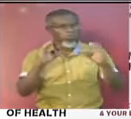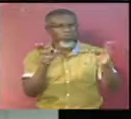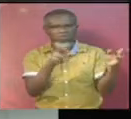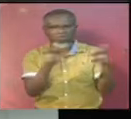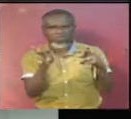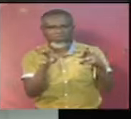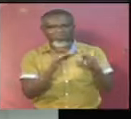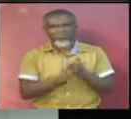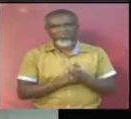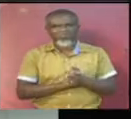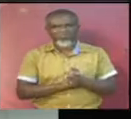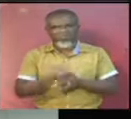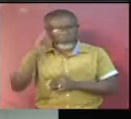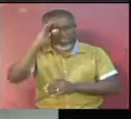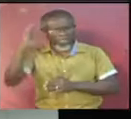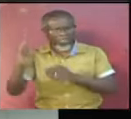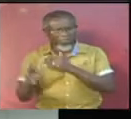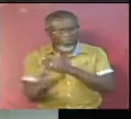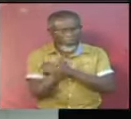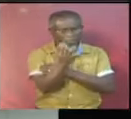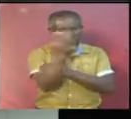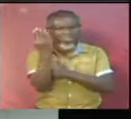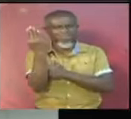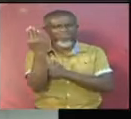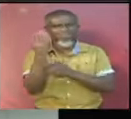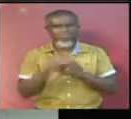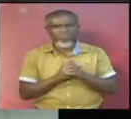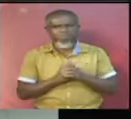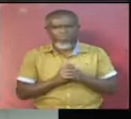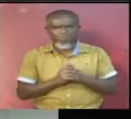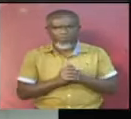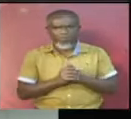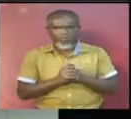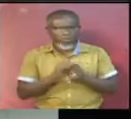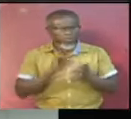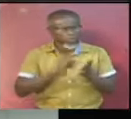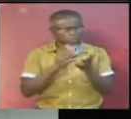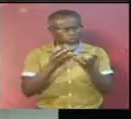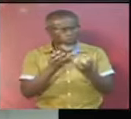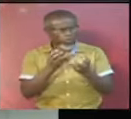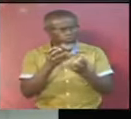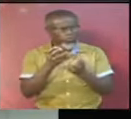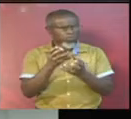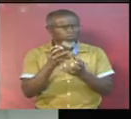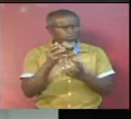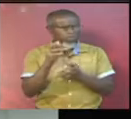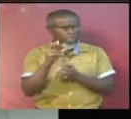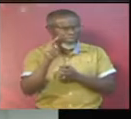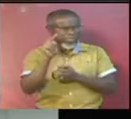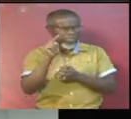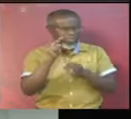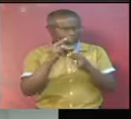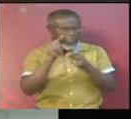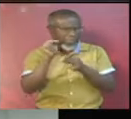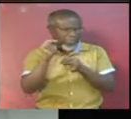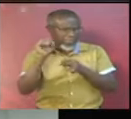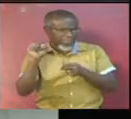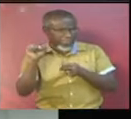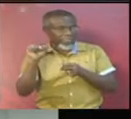Hi, good morning. I just wanted to find out, well, first things first, Natalie Singh, Caribbean Lifestyle